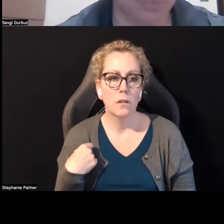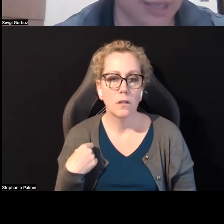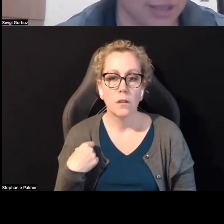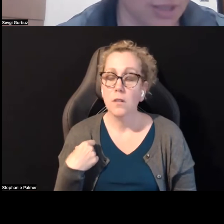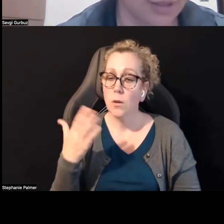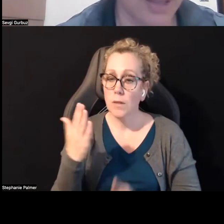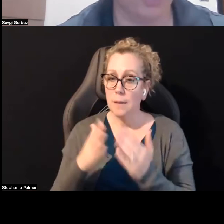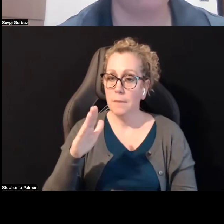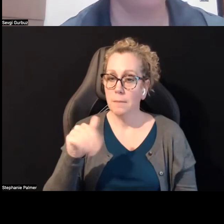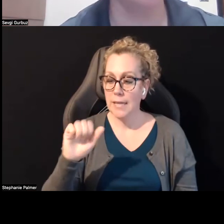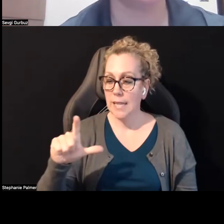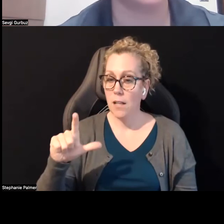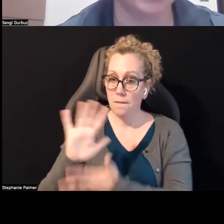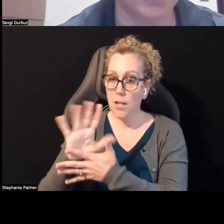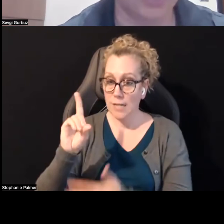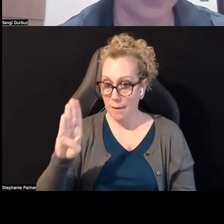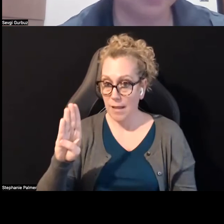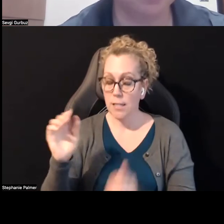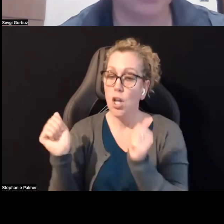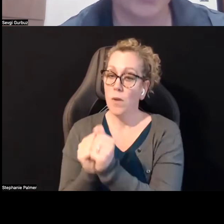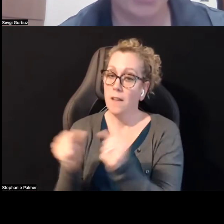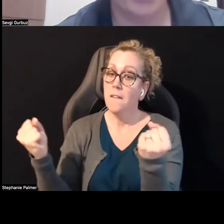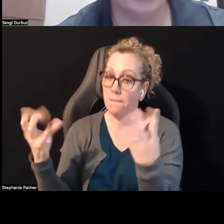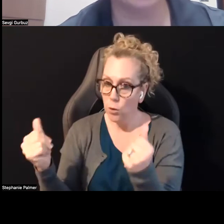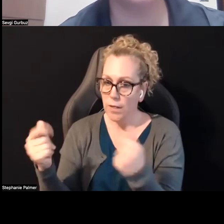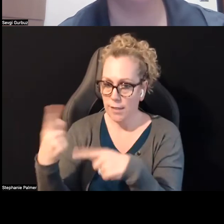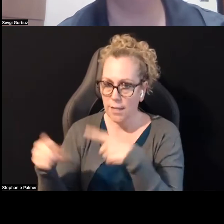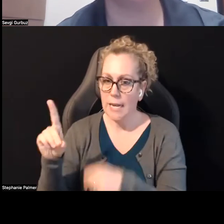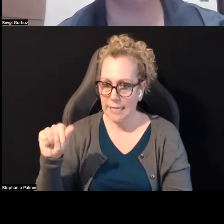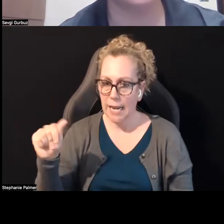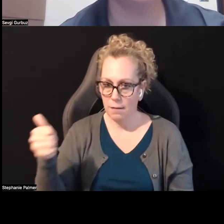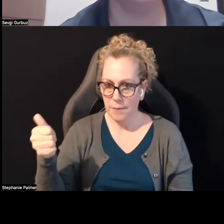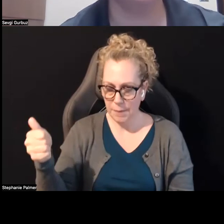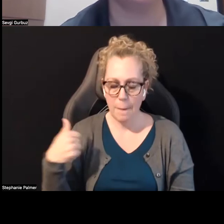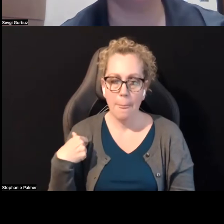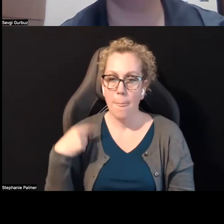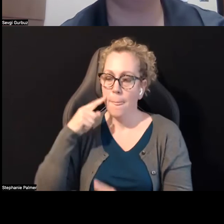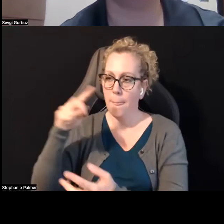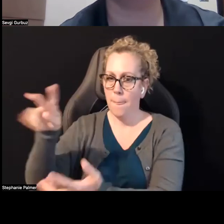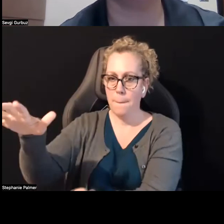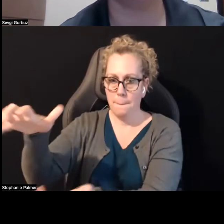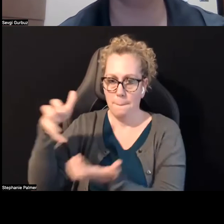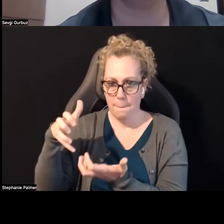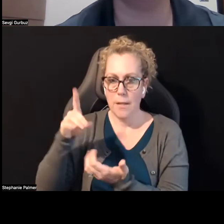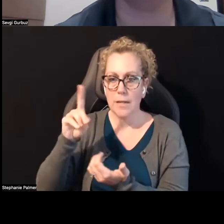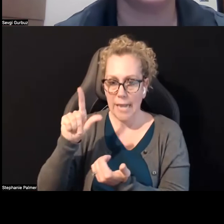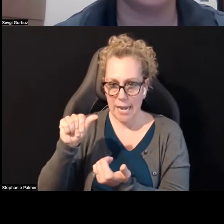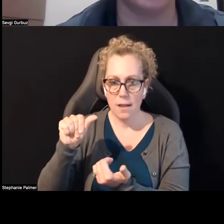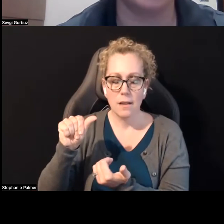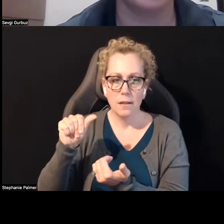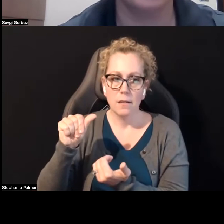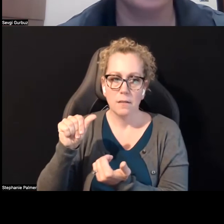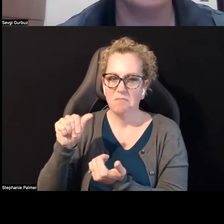video databases that have fluent signing data. And we've extracted from those databases the same